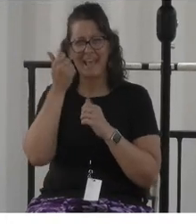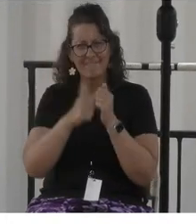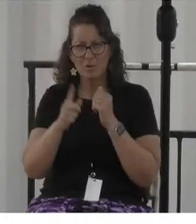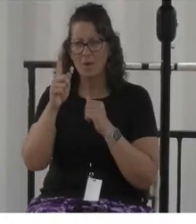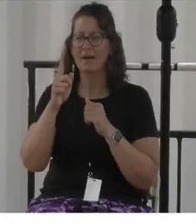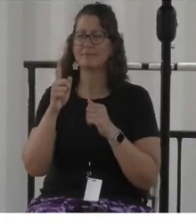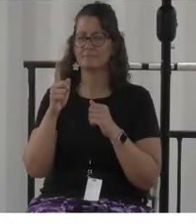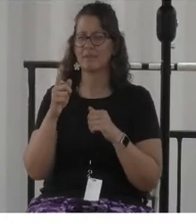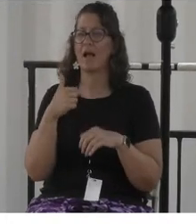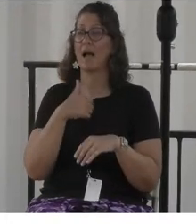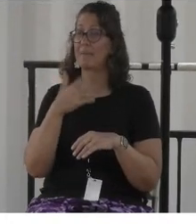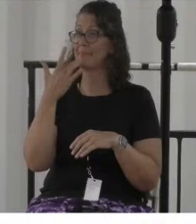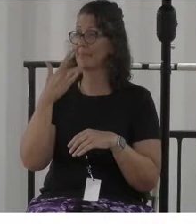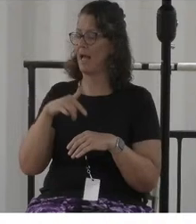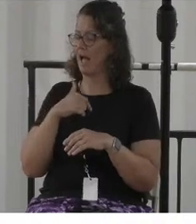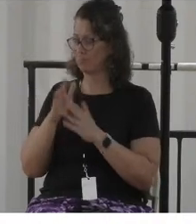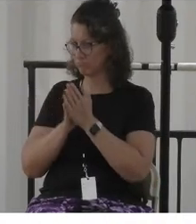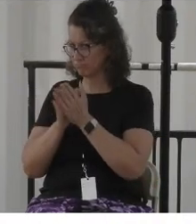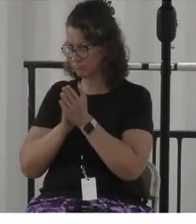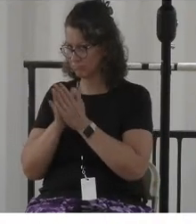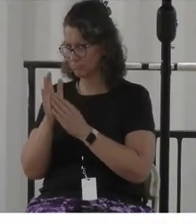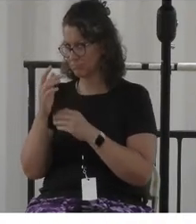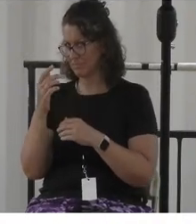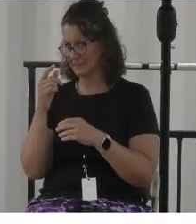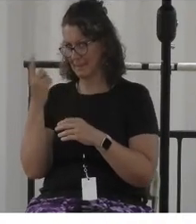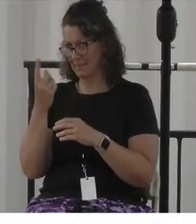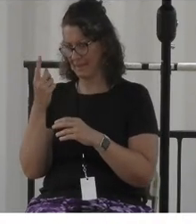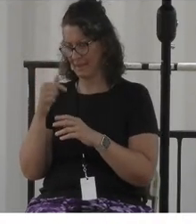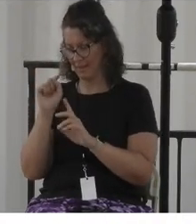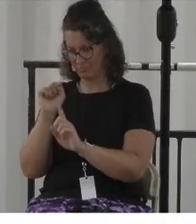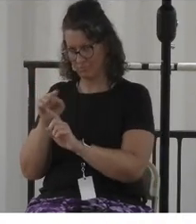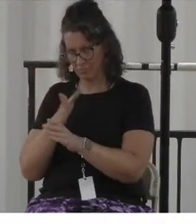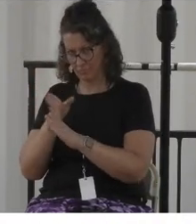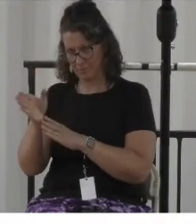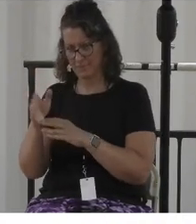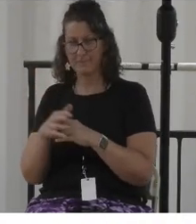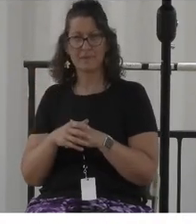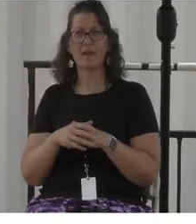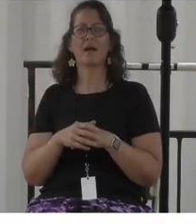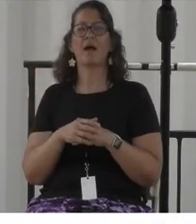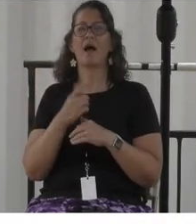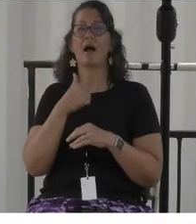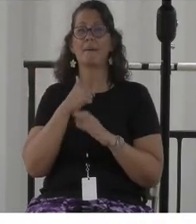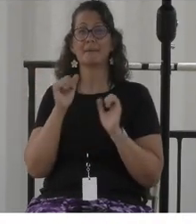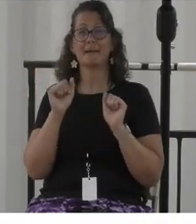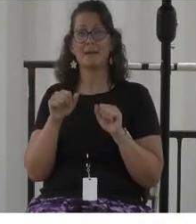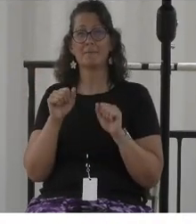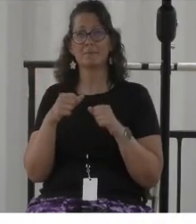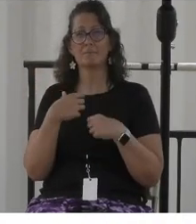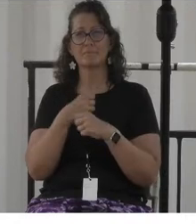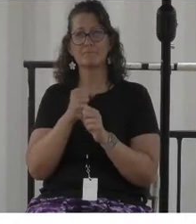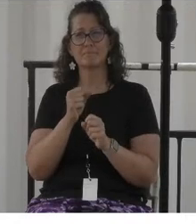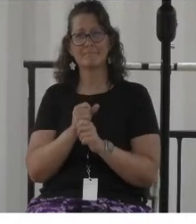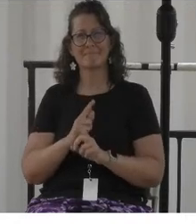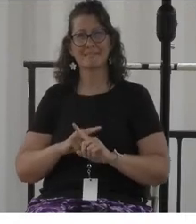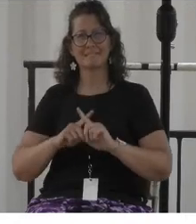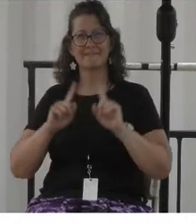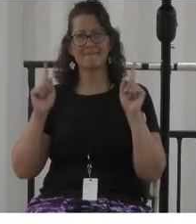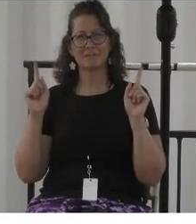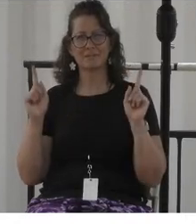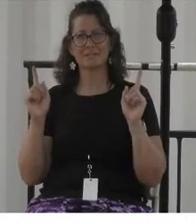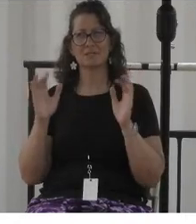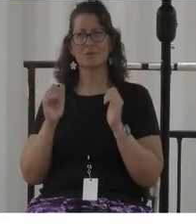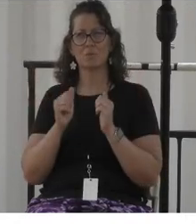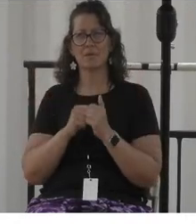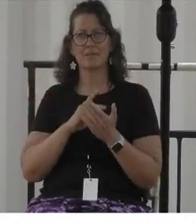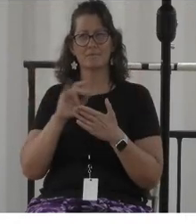on something that I'm really passionate about, and I have been able to, I think, make a difference with some of